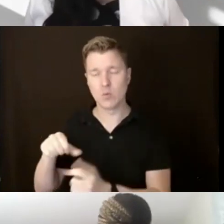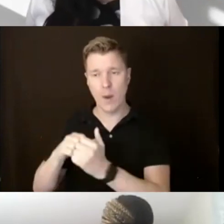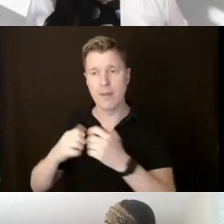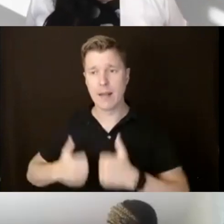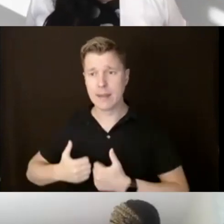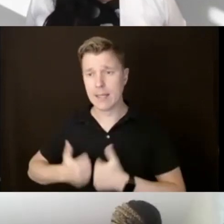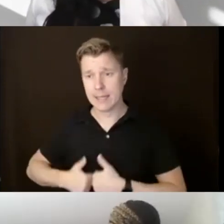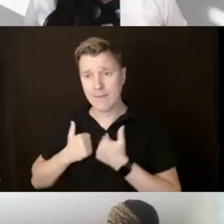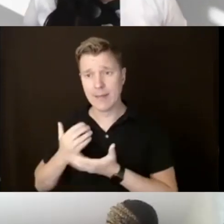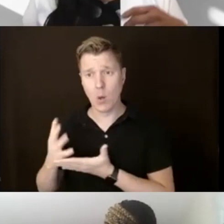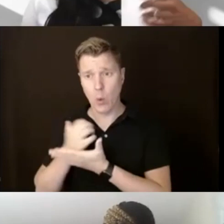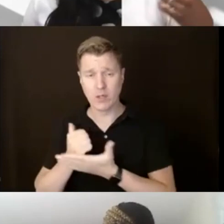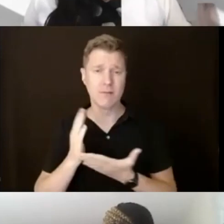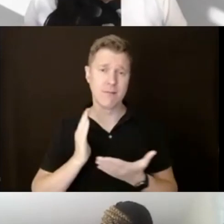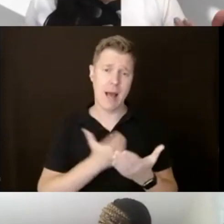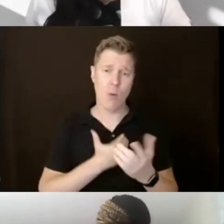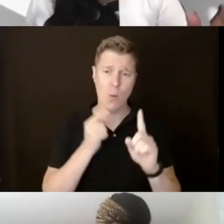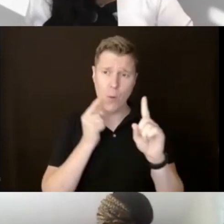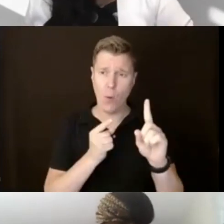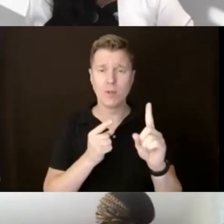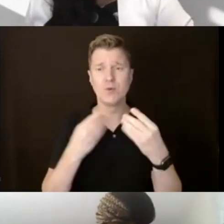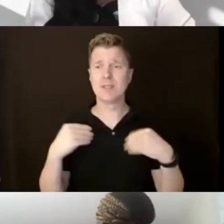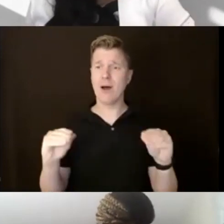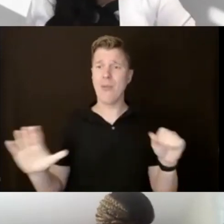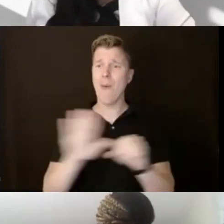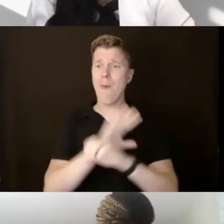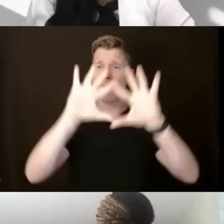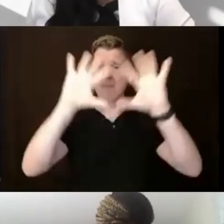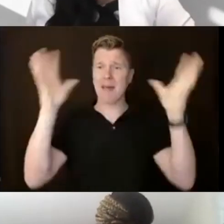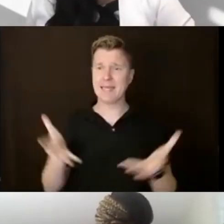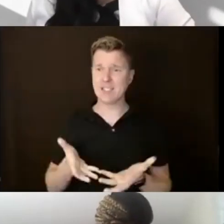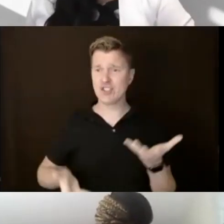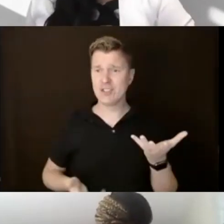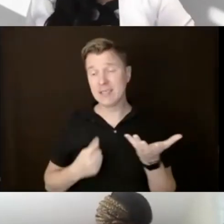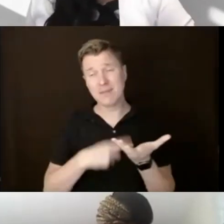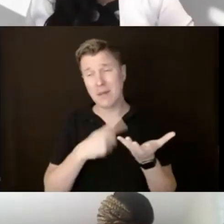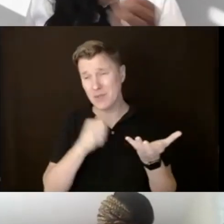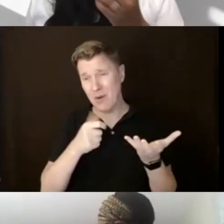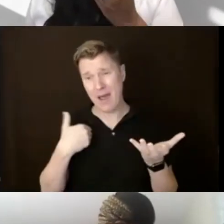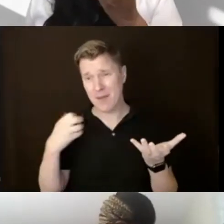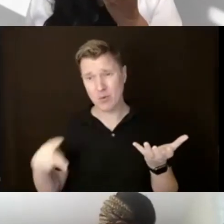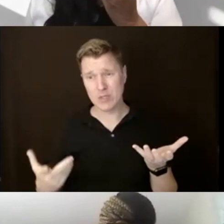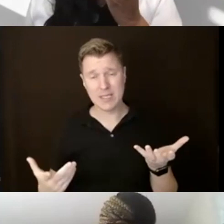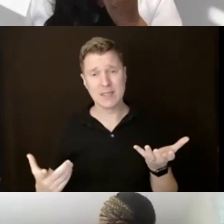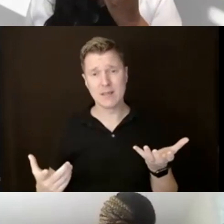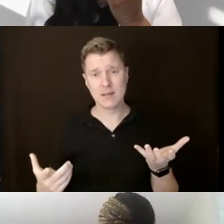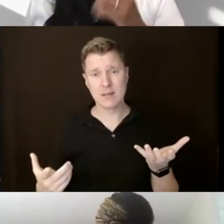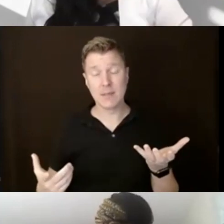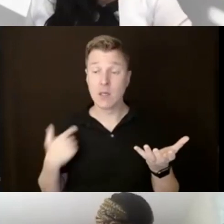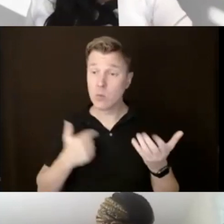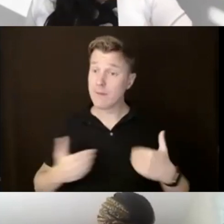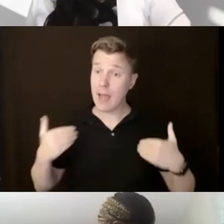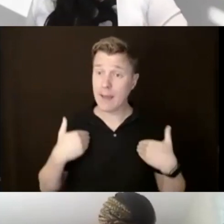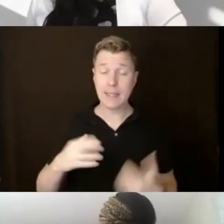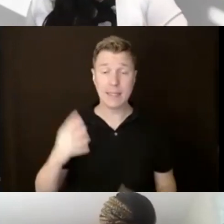always our goal, is we want to sell the whole package. We don't always get to, or it's a process. We've had the